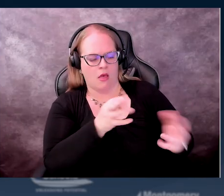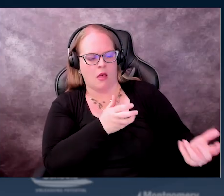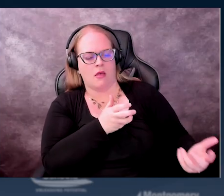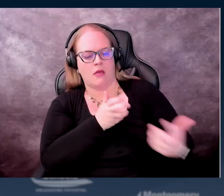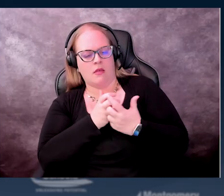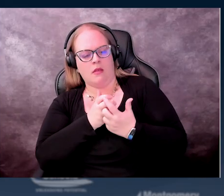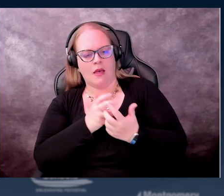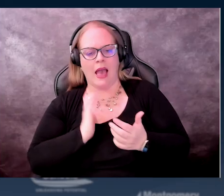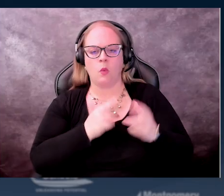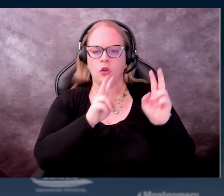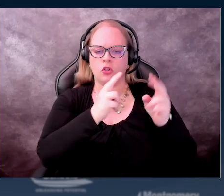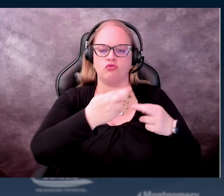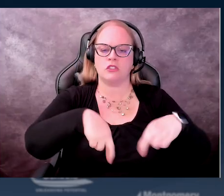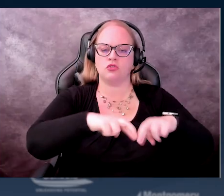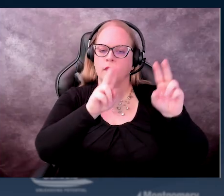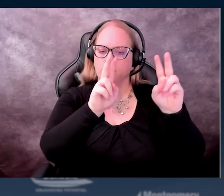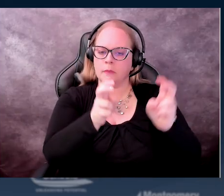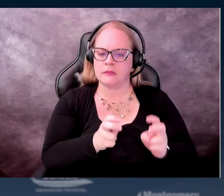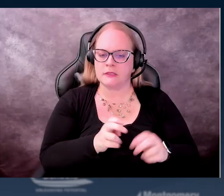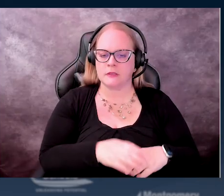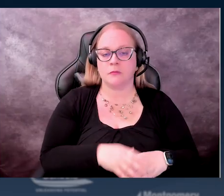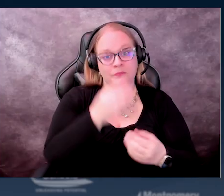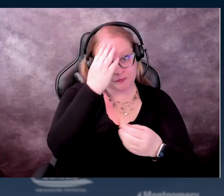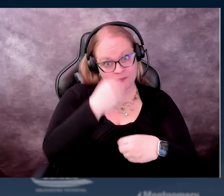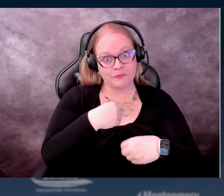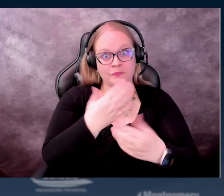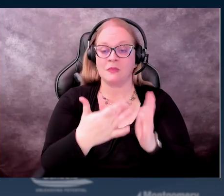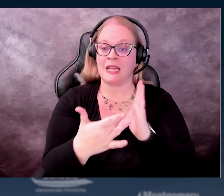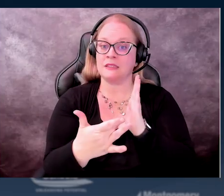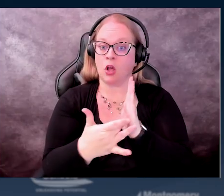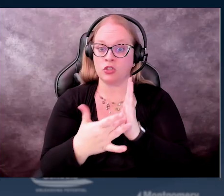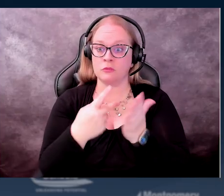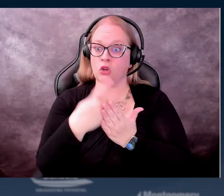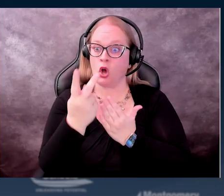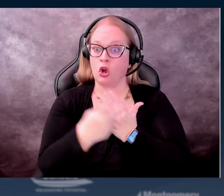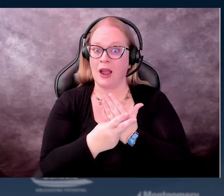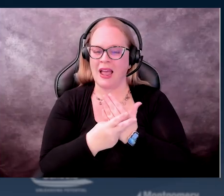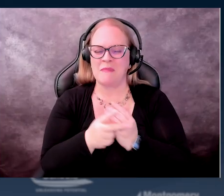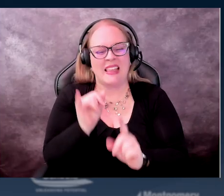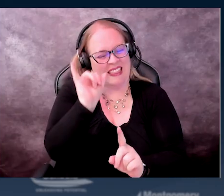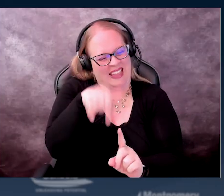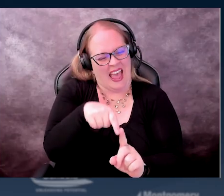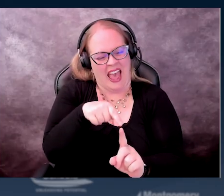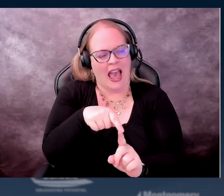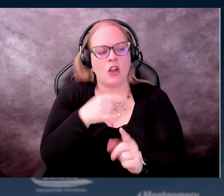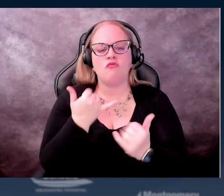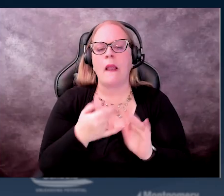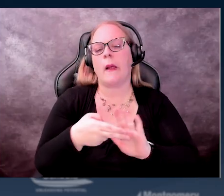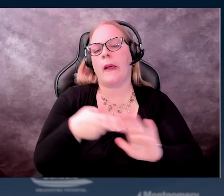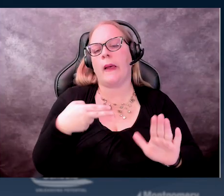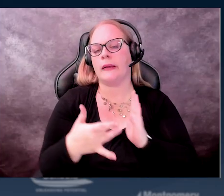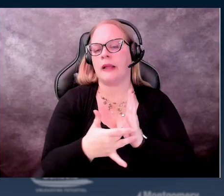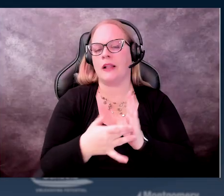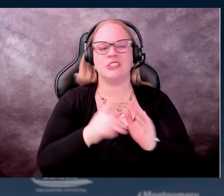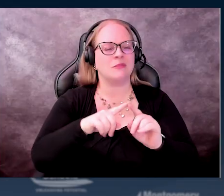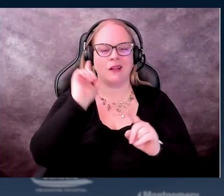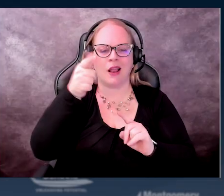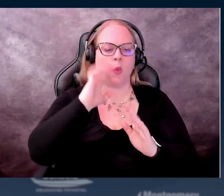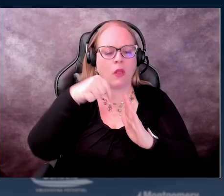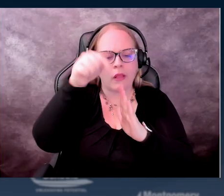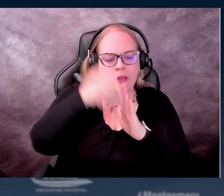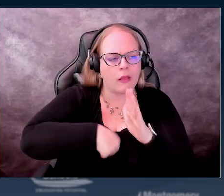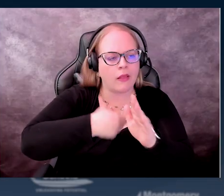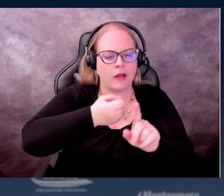the technology, it is a placeholder for specific pathways within each of those sites. It could be engineering, it could be